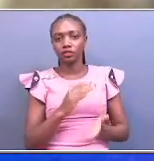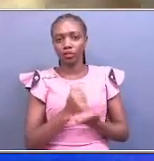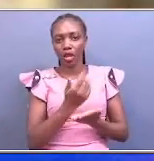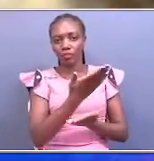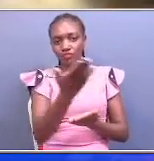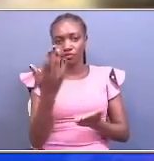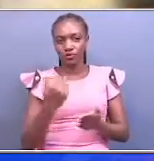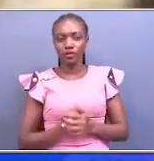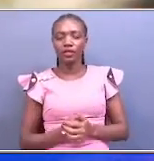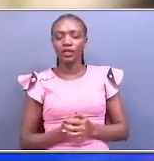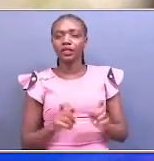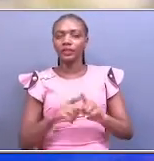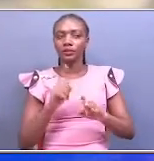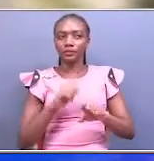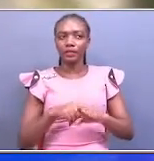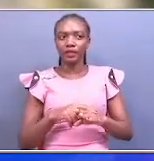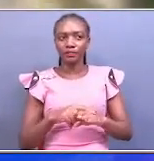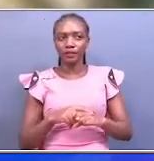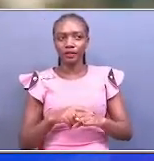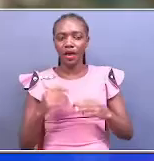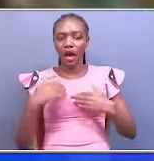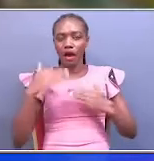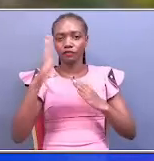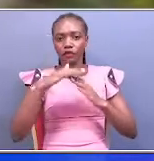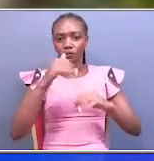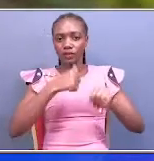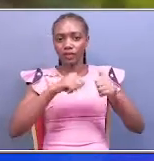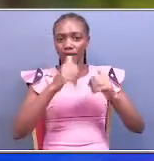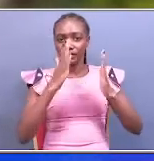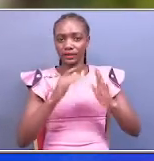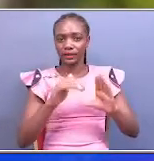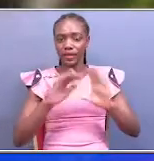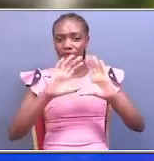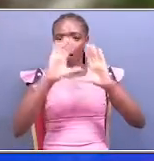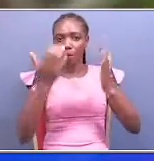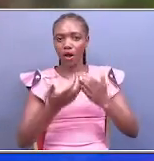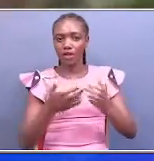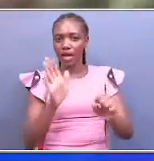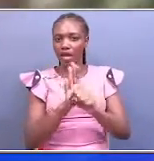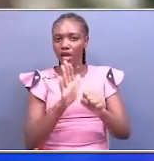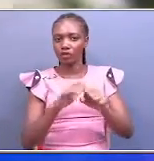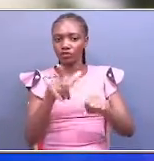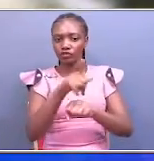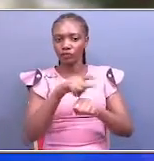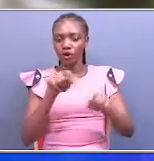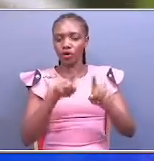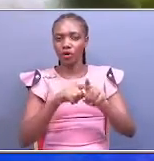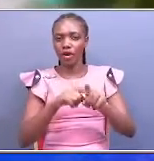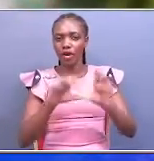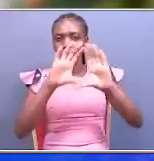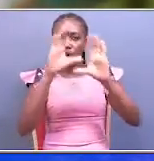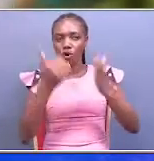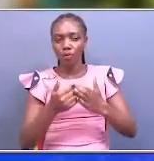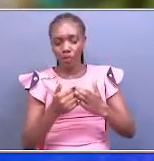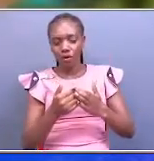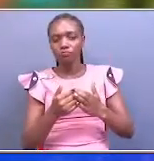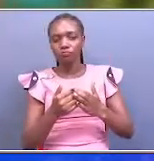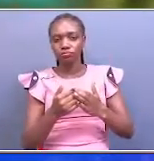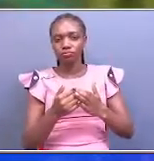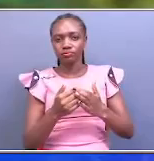project has also attracted top scientists in the world and a lot of local and global admiration, with great